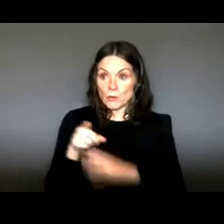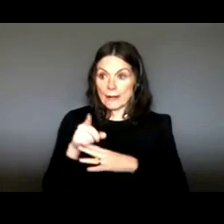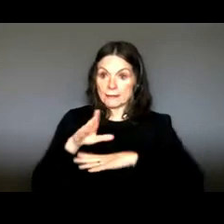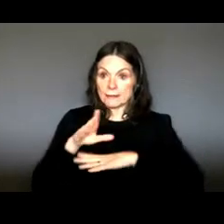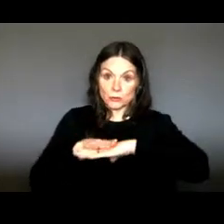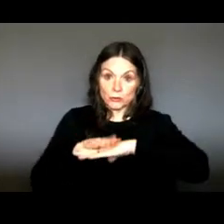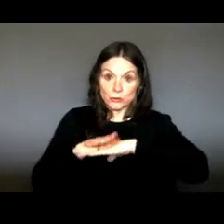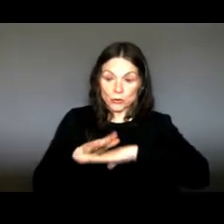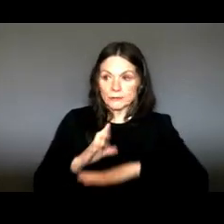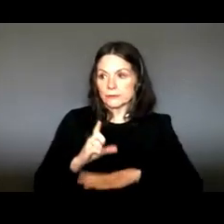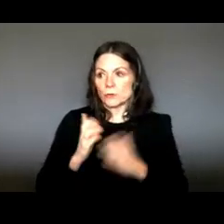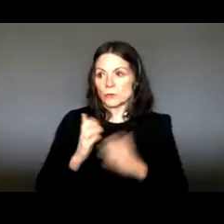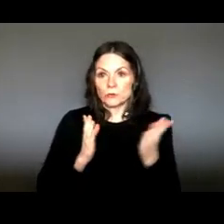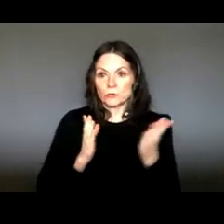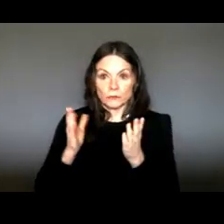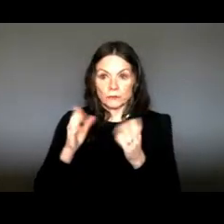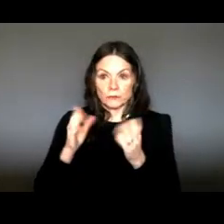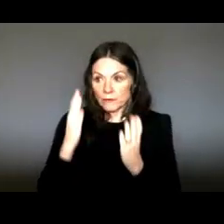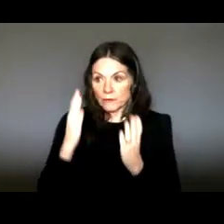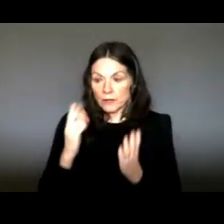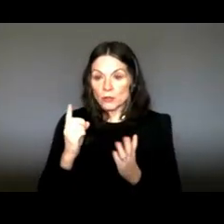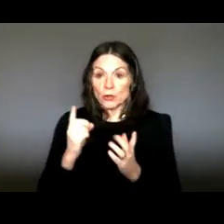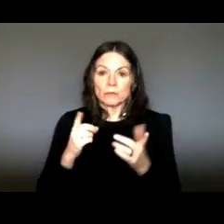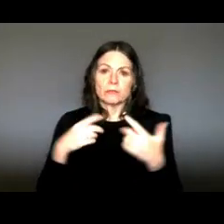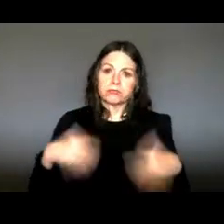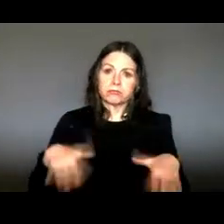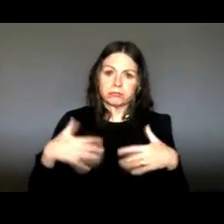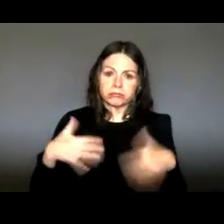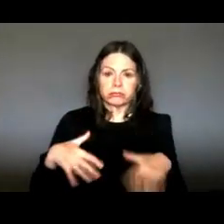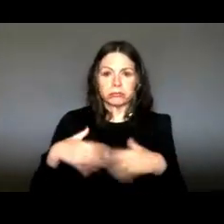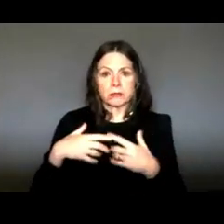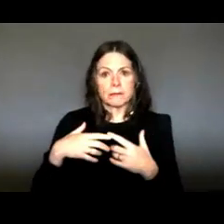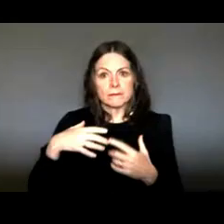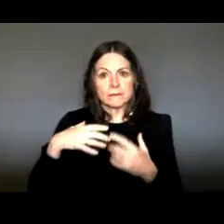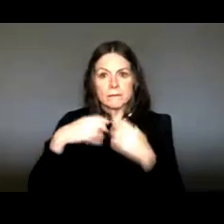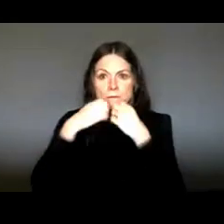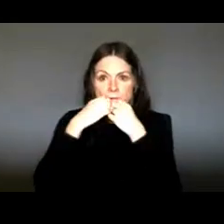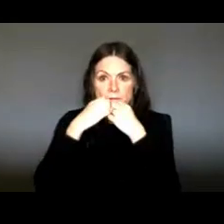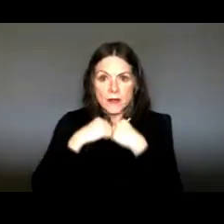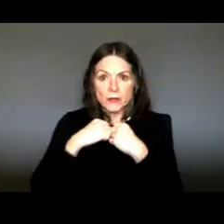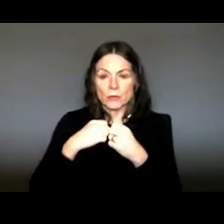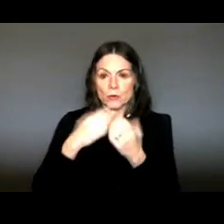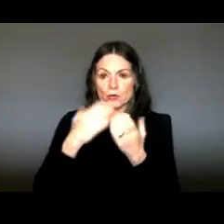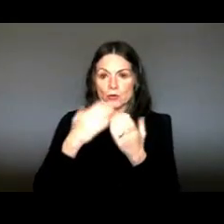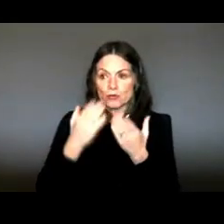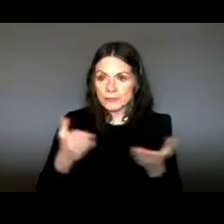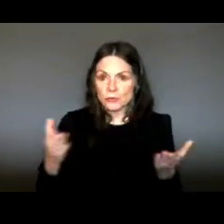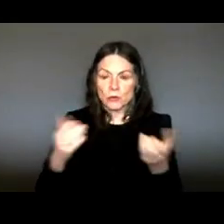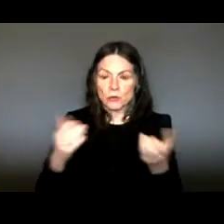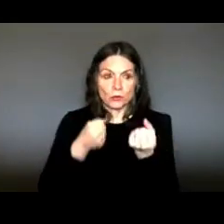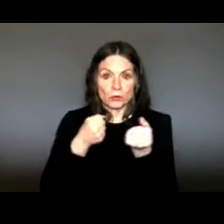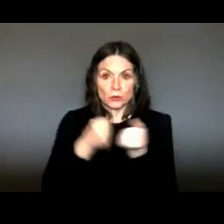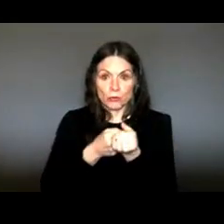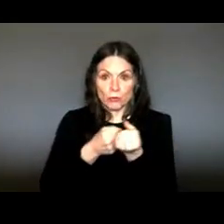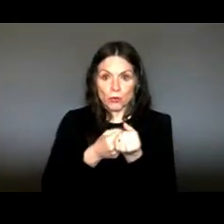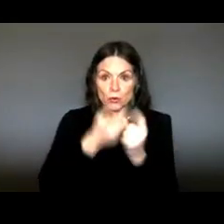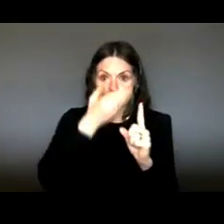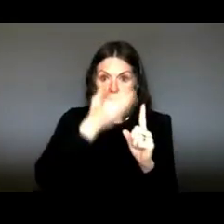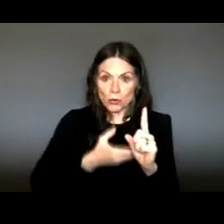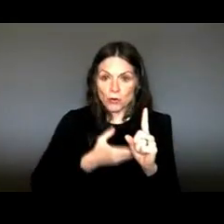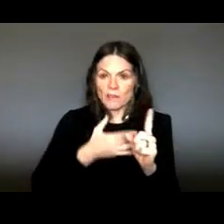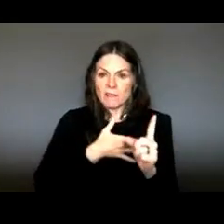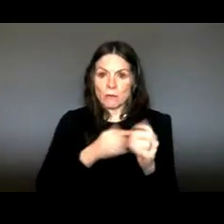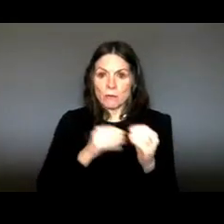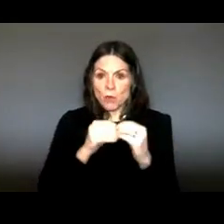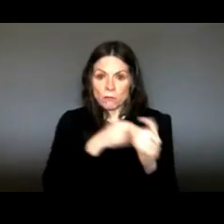service provider, were invaluable resource for Rabia to feel more empowered,